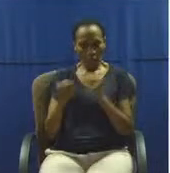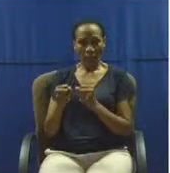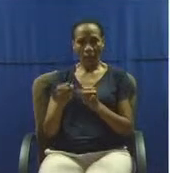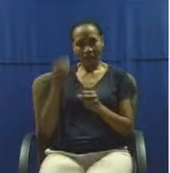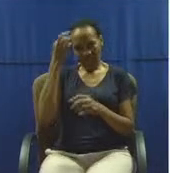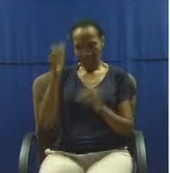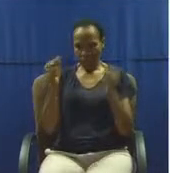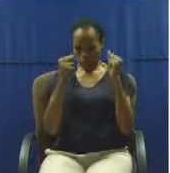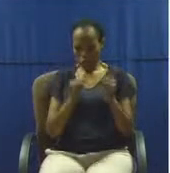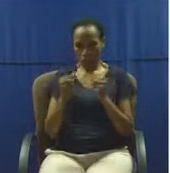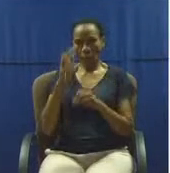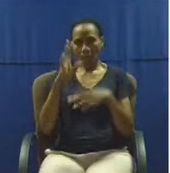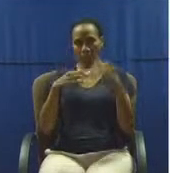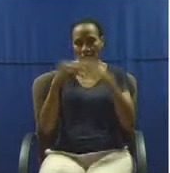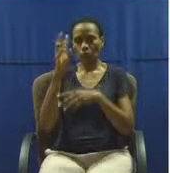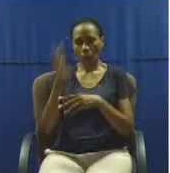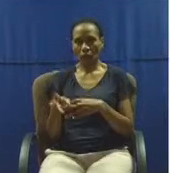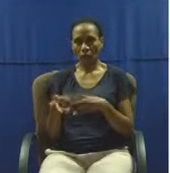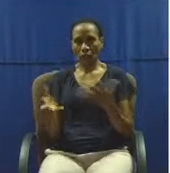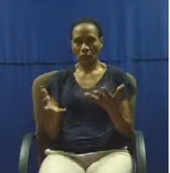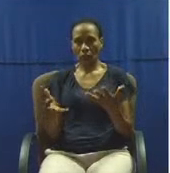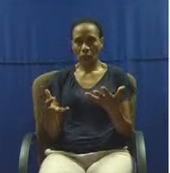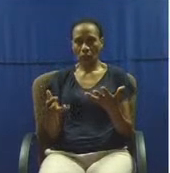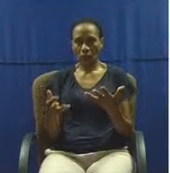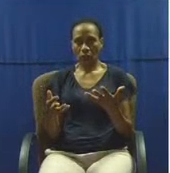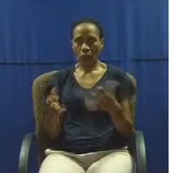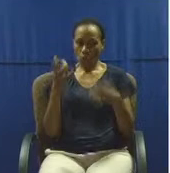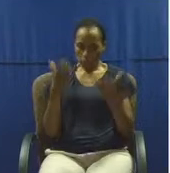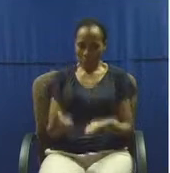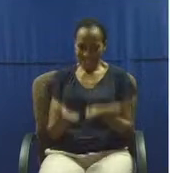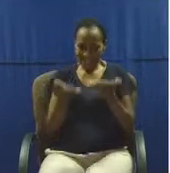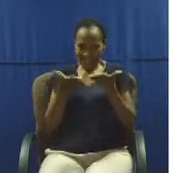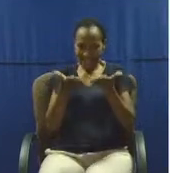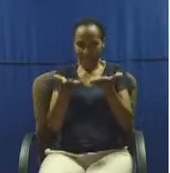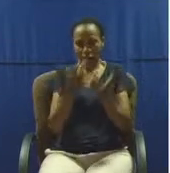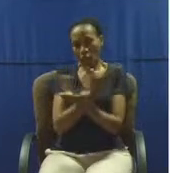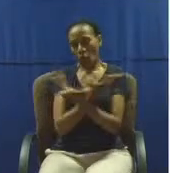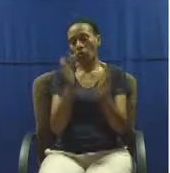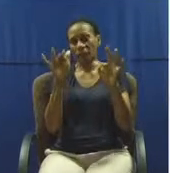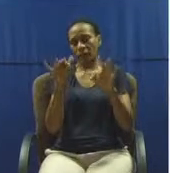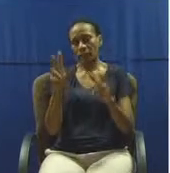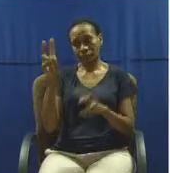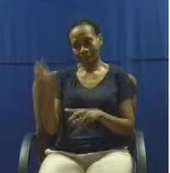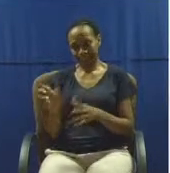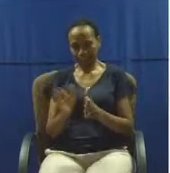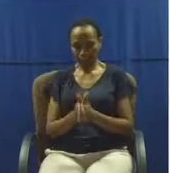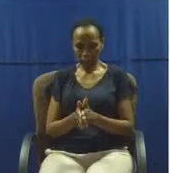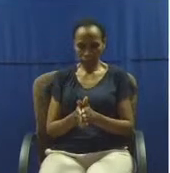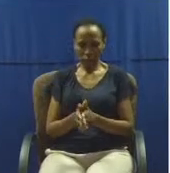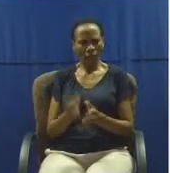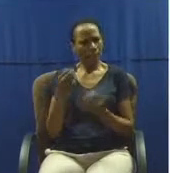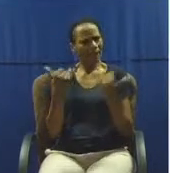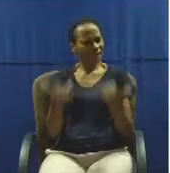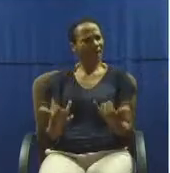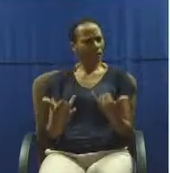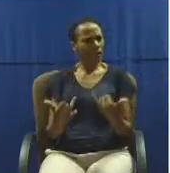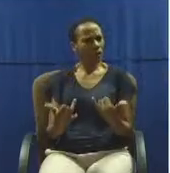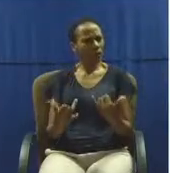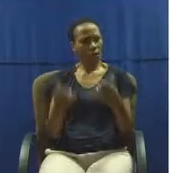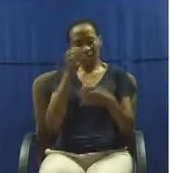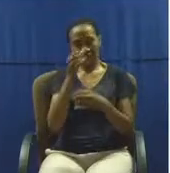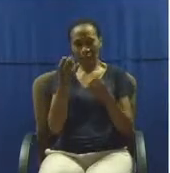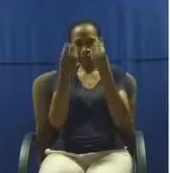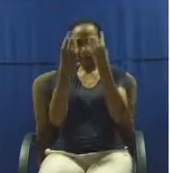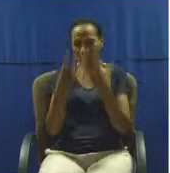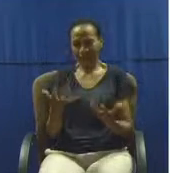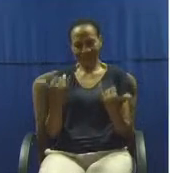state, which is ably led and which effectively serves the needs of the people," unquote. Yeah. But look at the crime stats, look